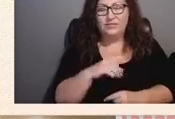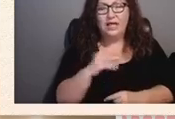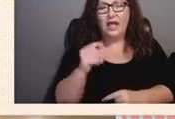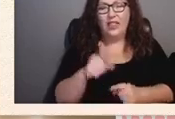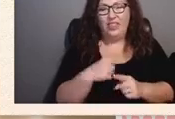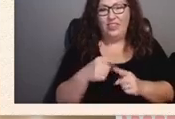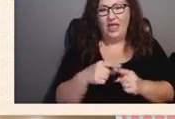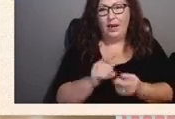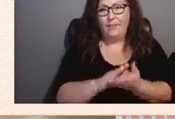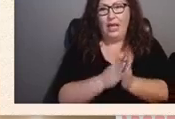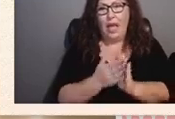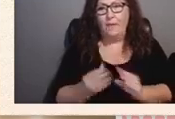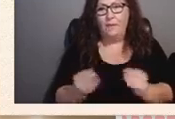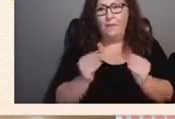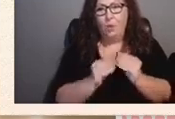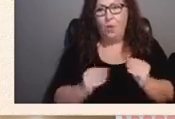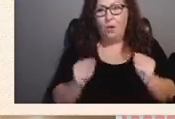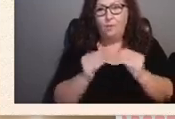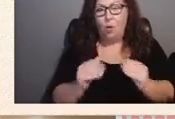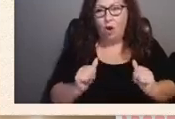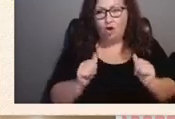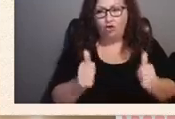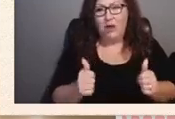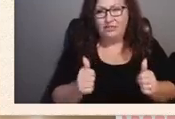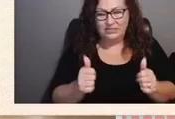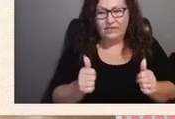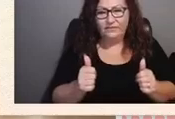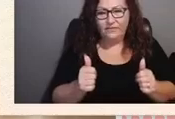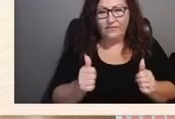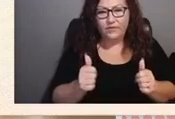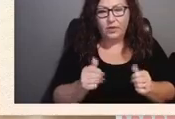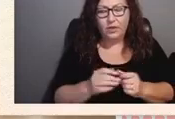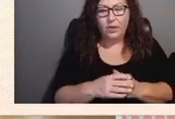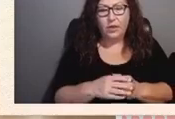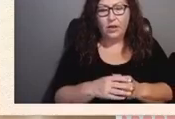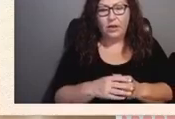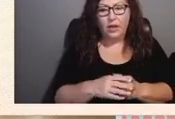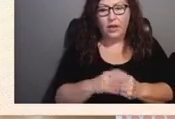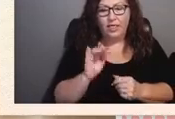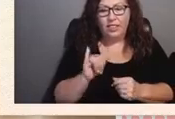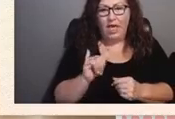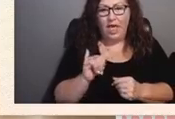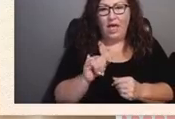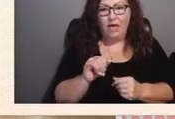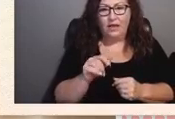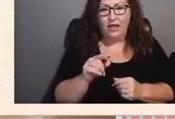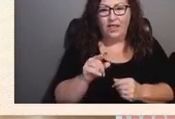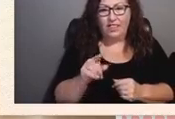and more aggressive to the point where they